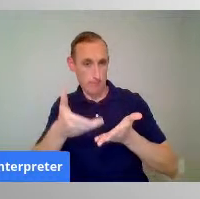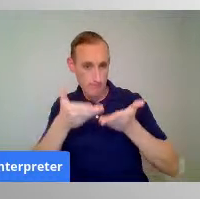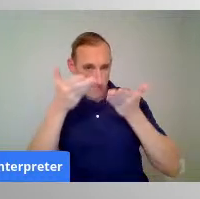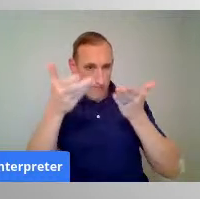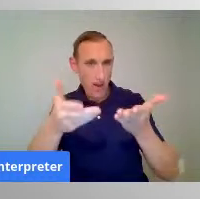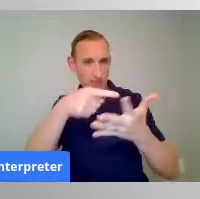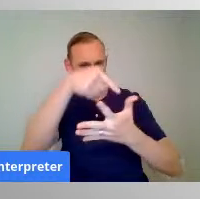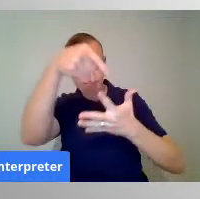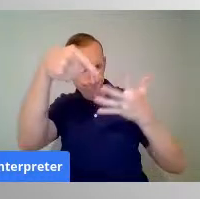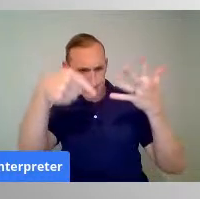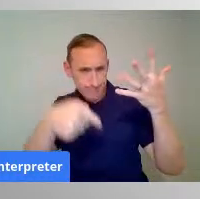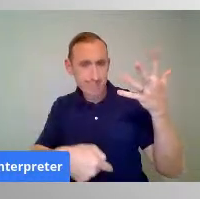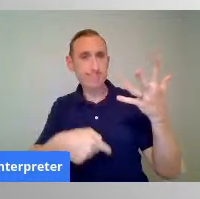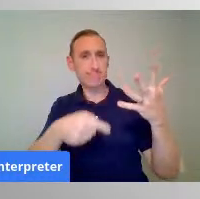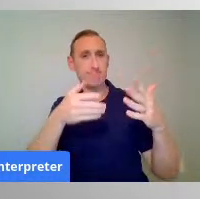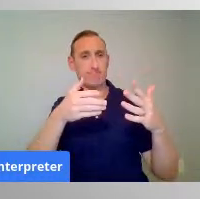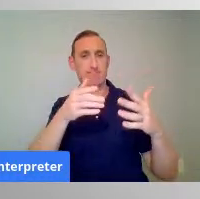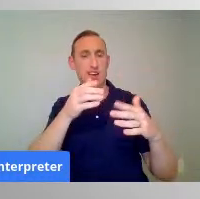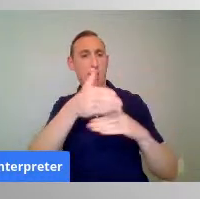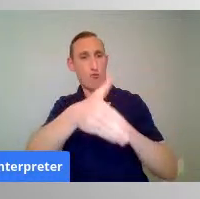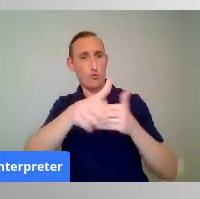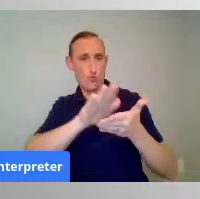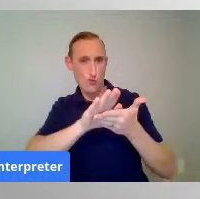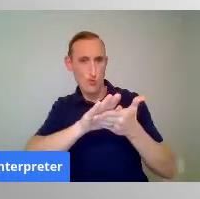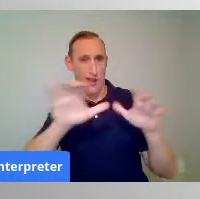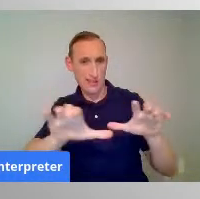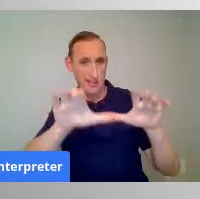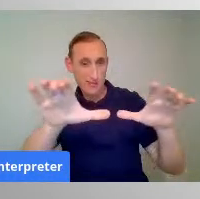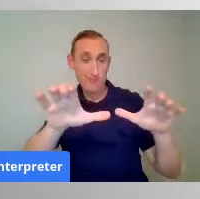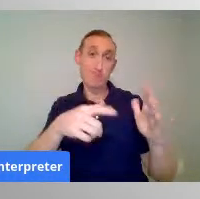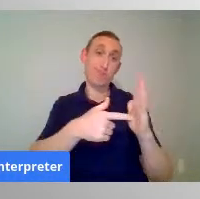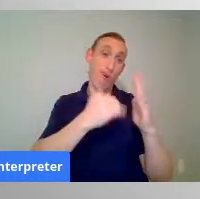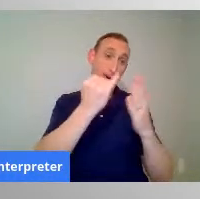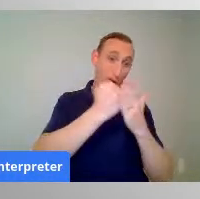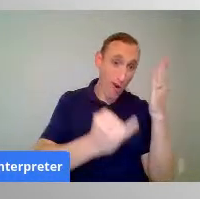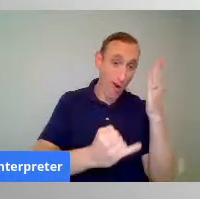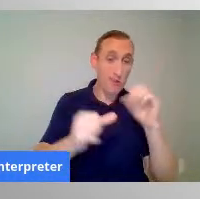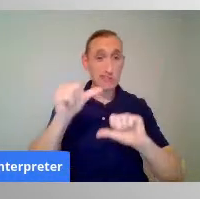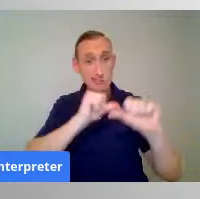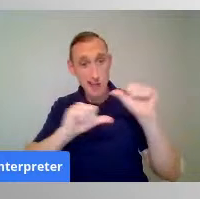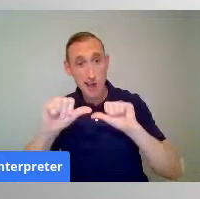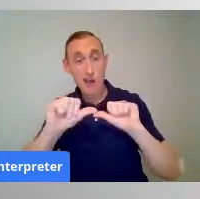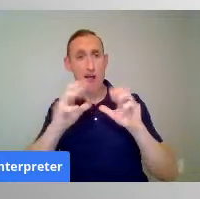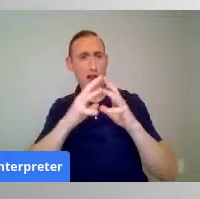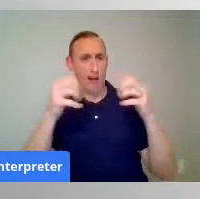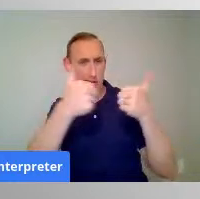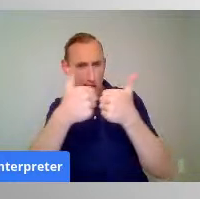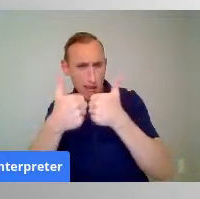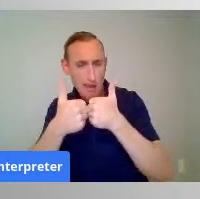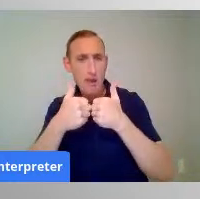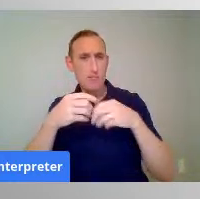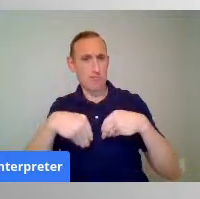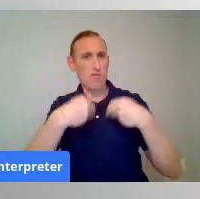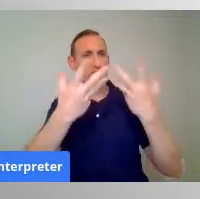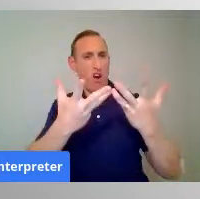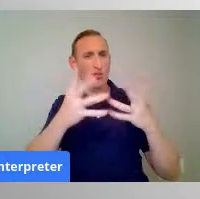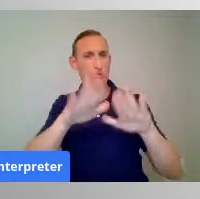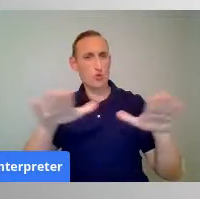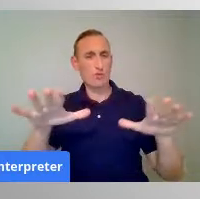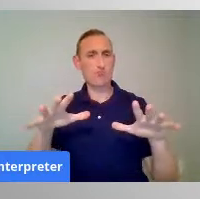It may have been in the arts, it may a little bit in the sciences, it was a lot of games, there's a lot of exercising. So that was a